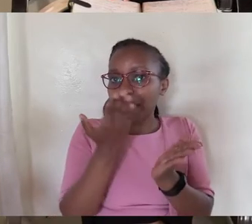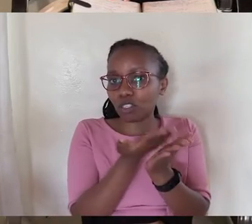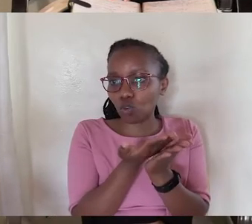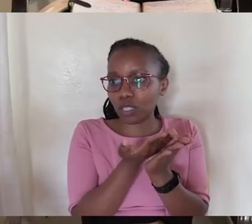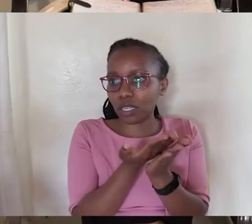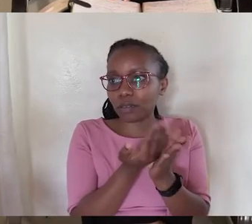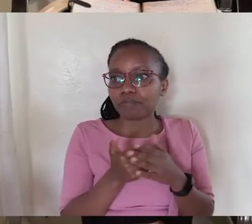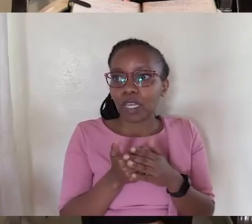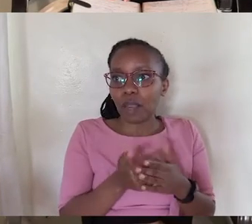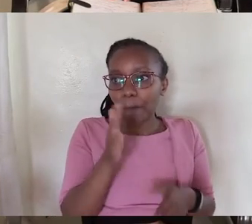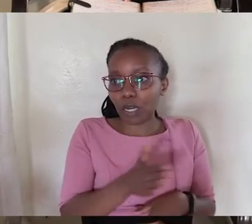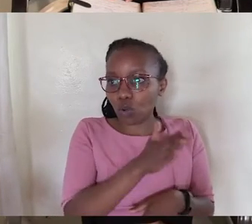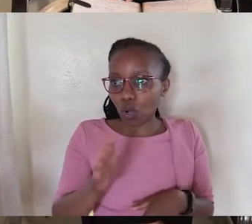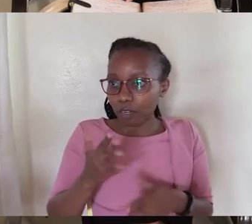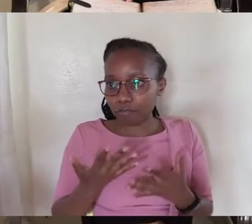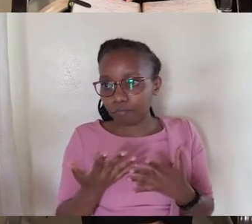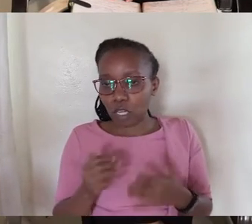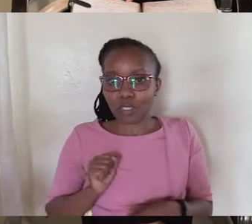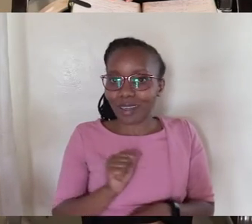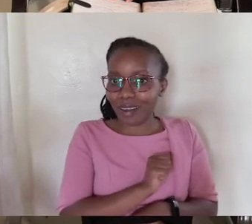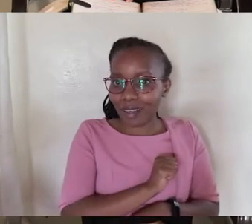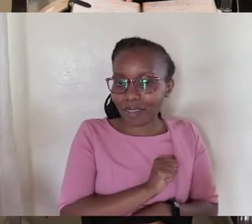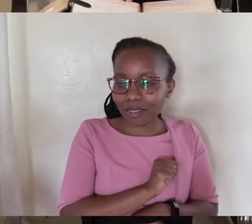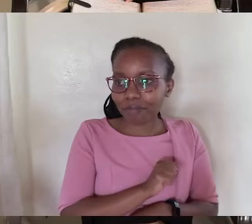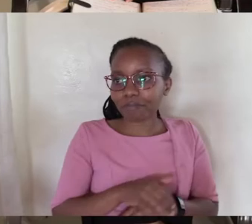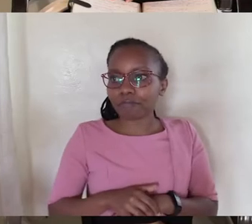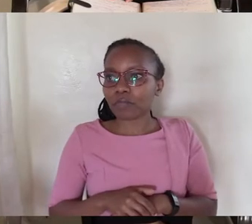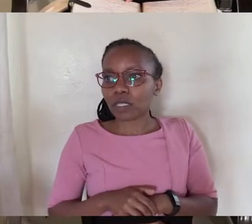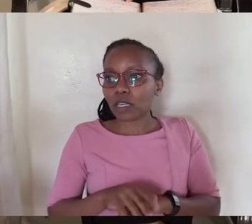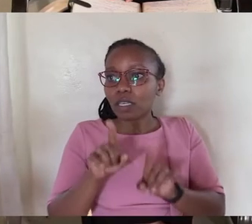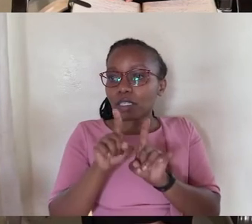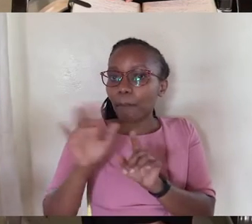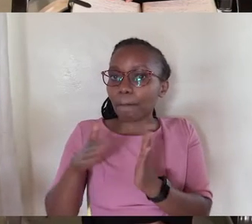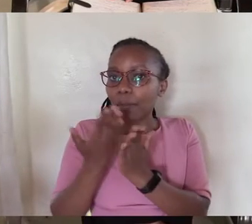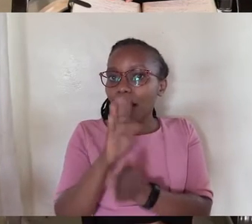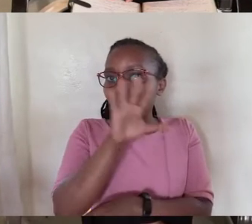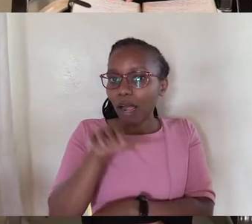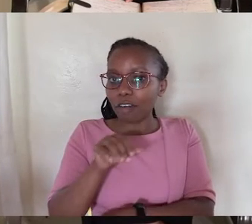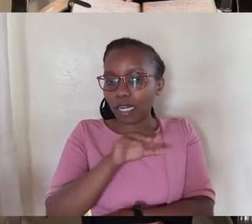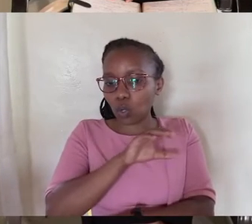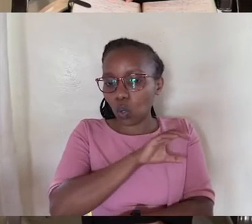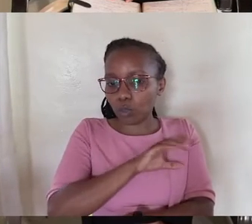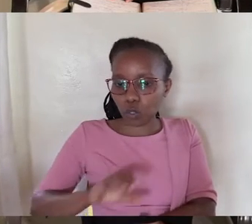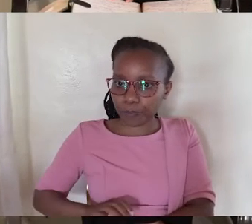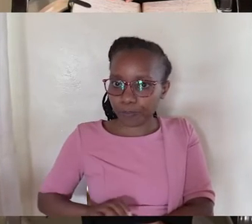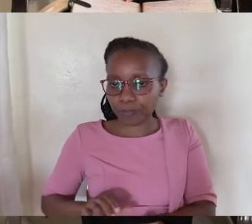taken petitions to Parliament, we've taken petitions to the Senate, and we've also taken petitions to the African Commissions.